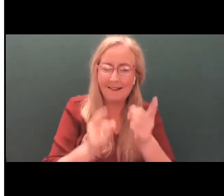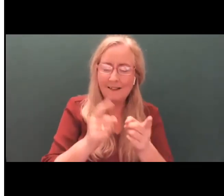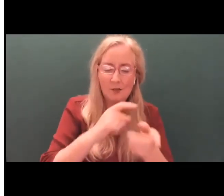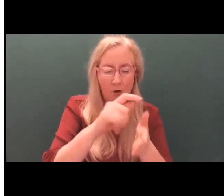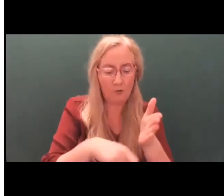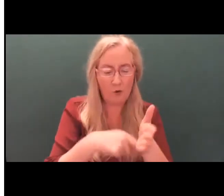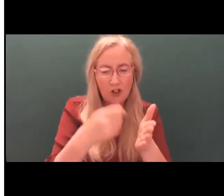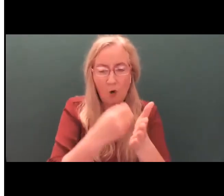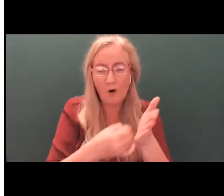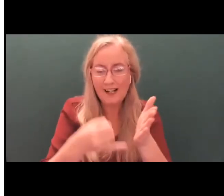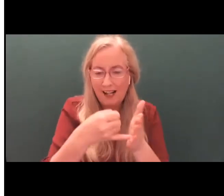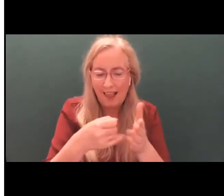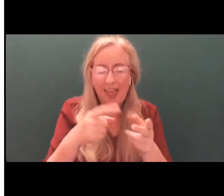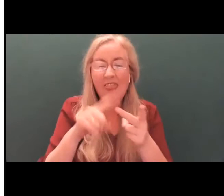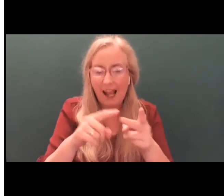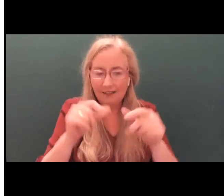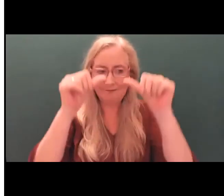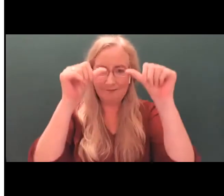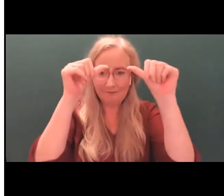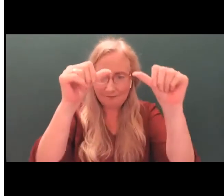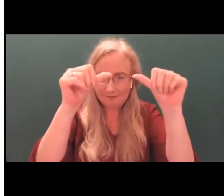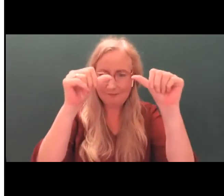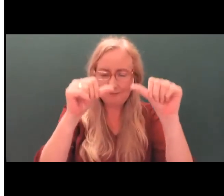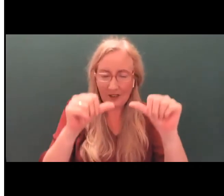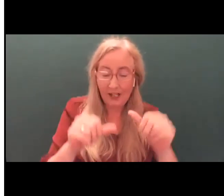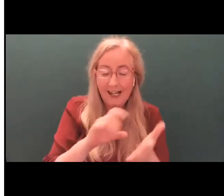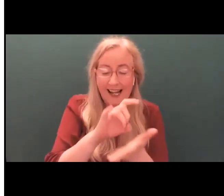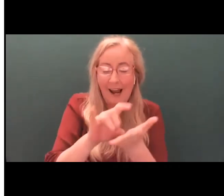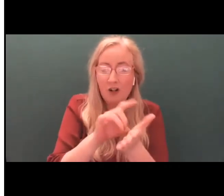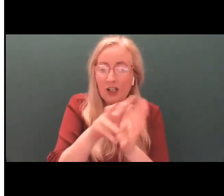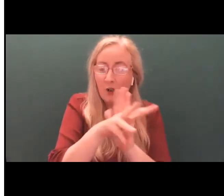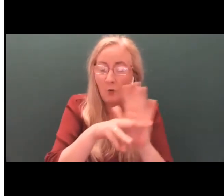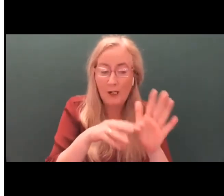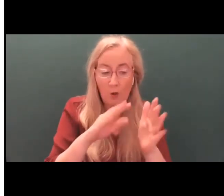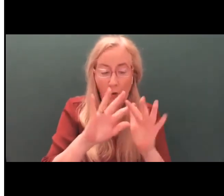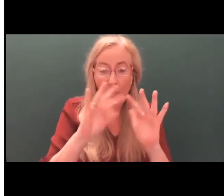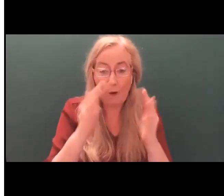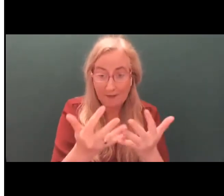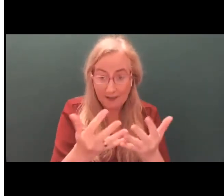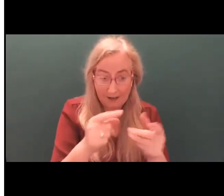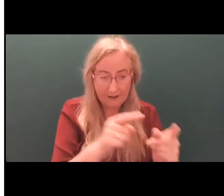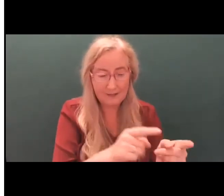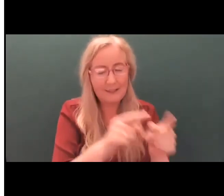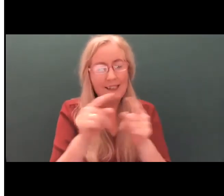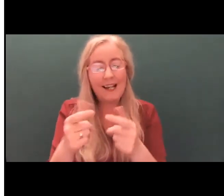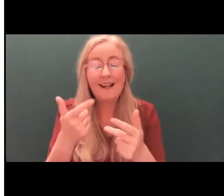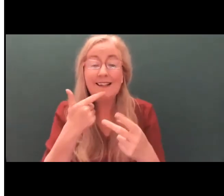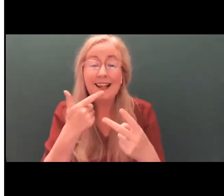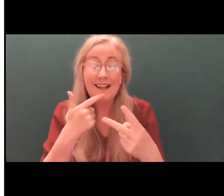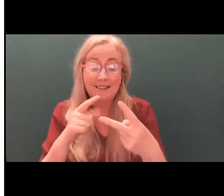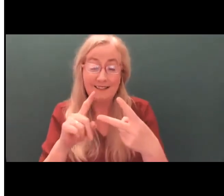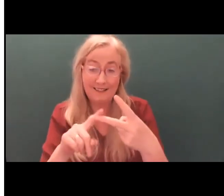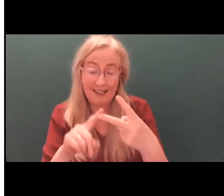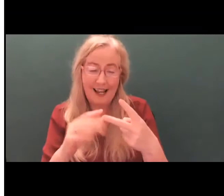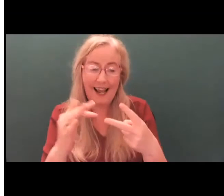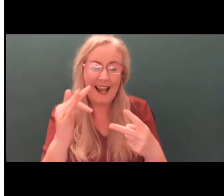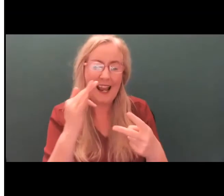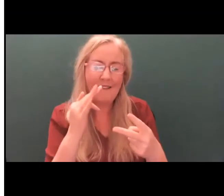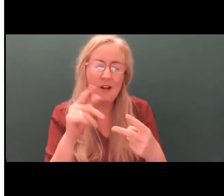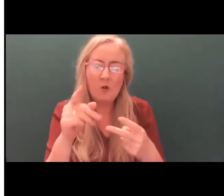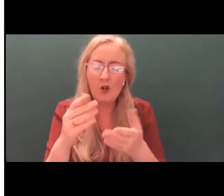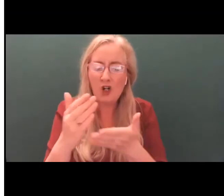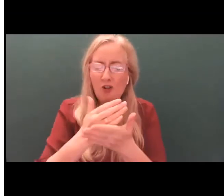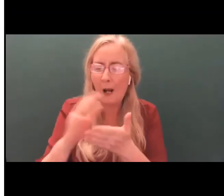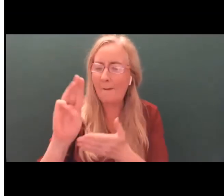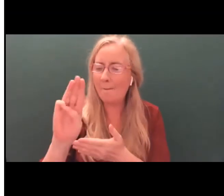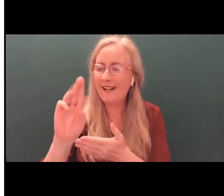that's all mapped out for you on the Heritage Week website. The second one is that if you're sharing a PDF or